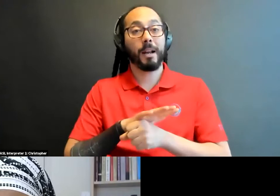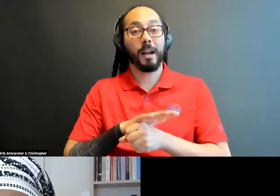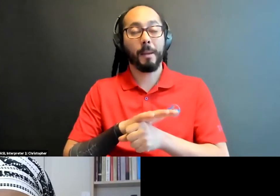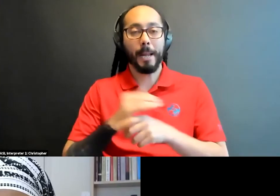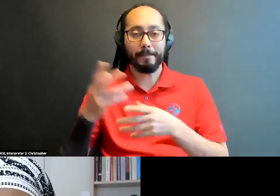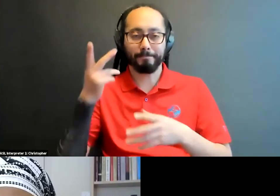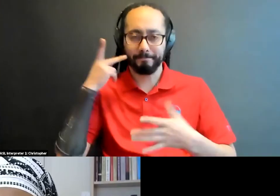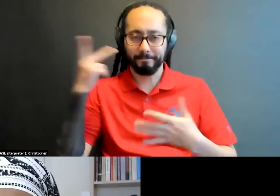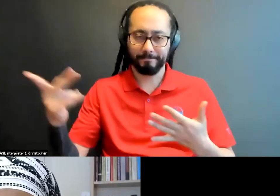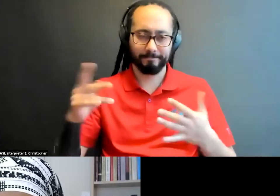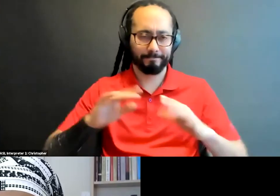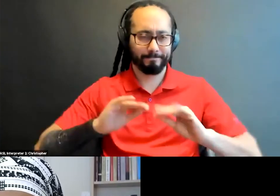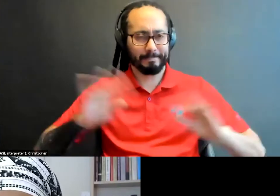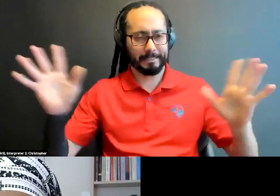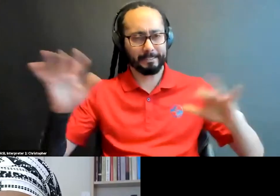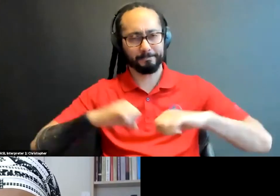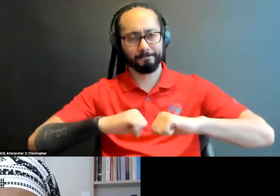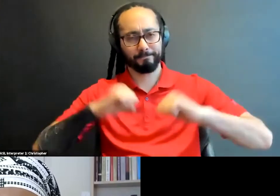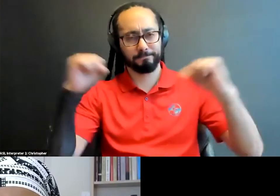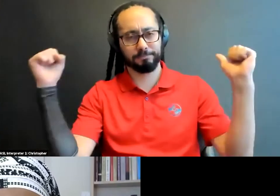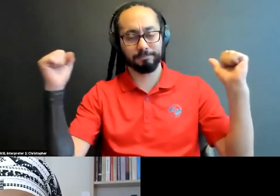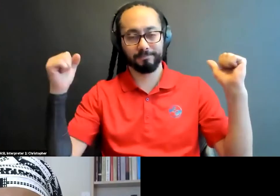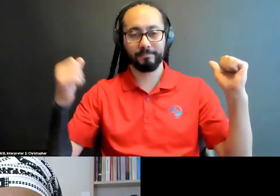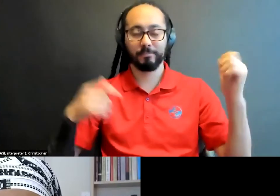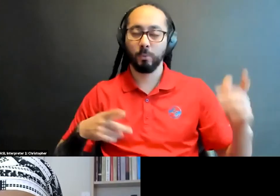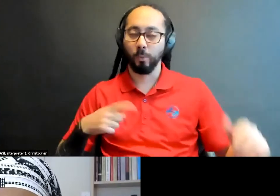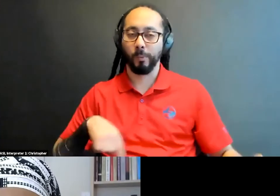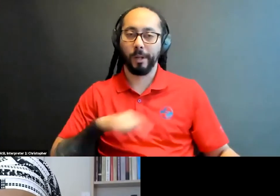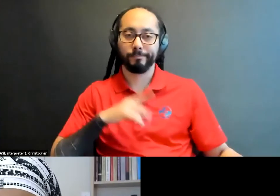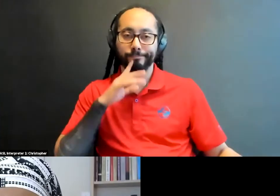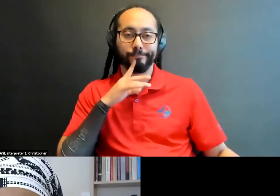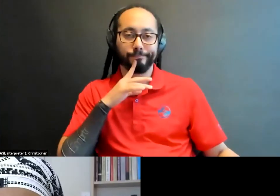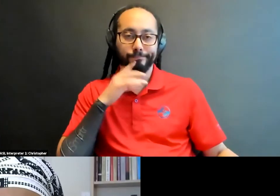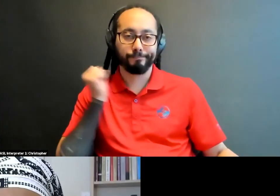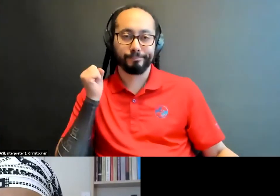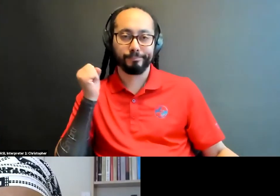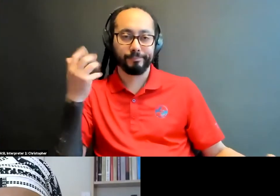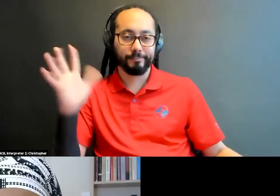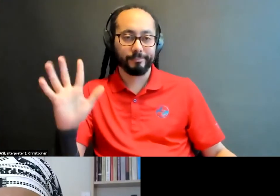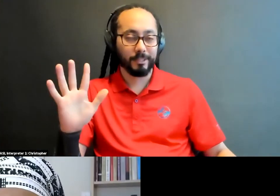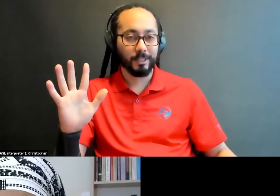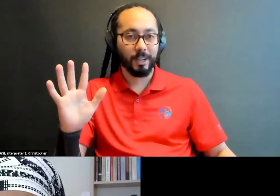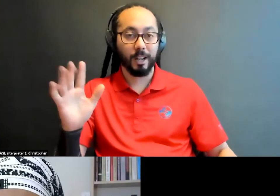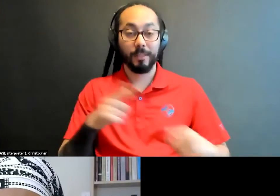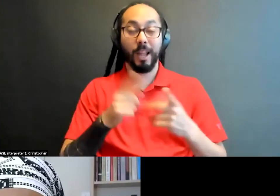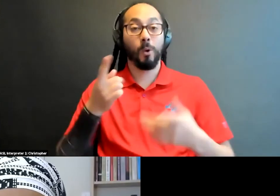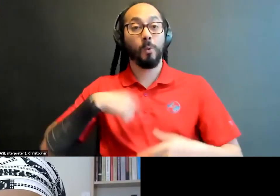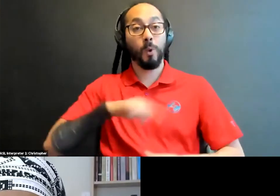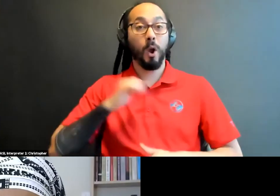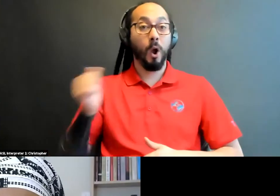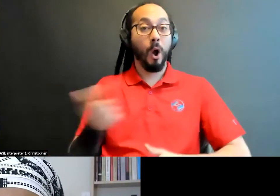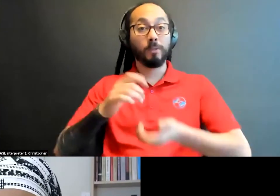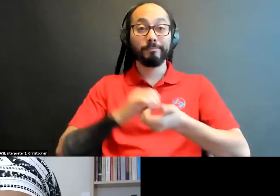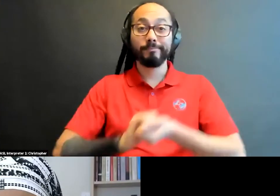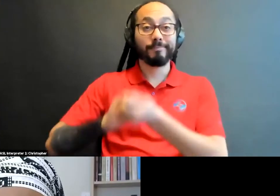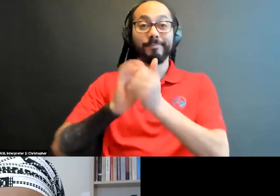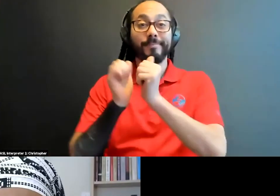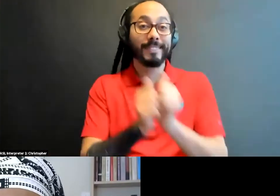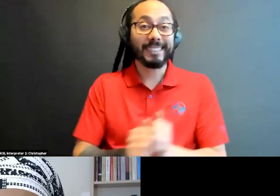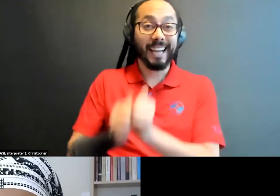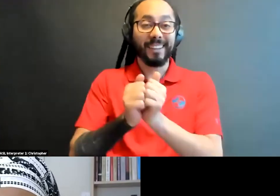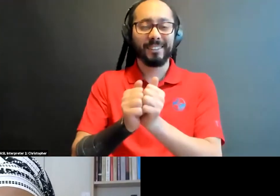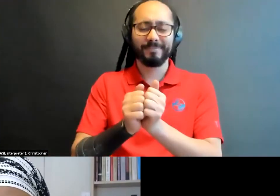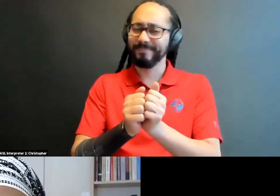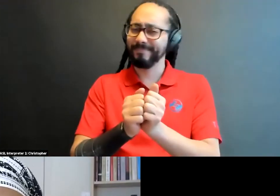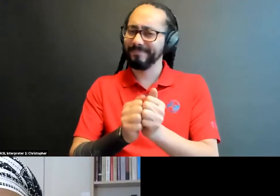knew, that the adage that we're all in this together did not accurately account for the